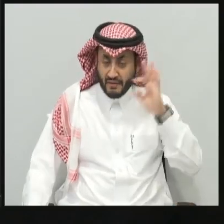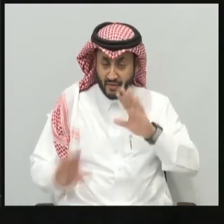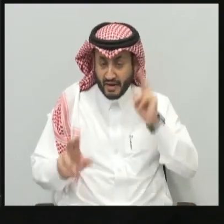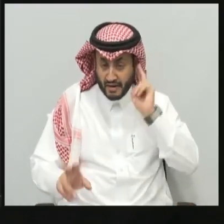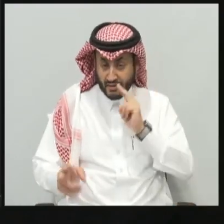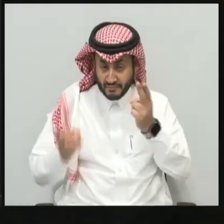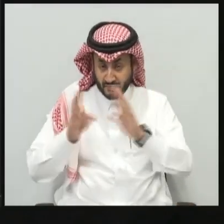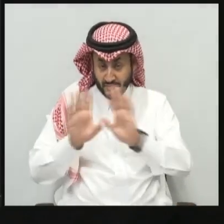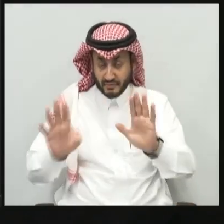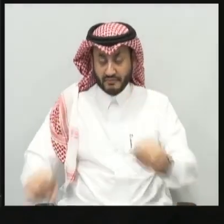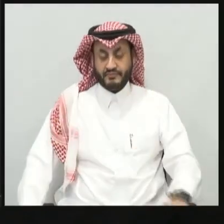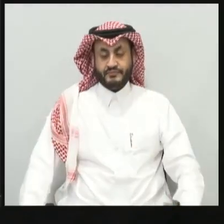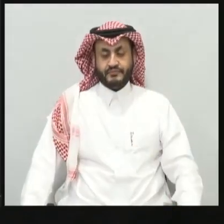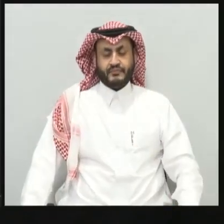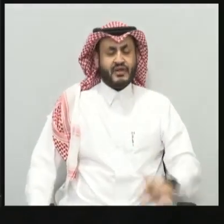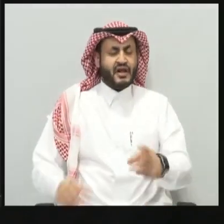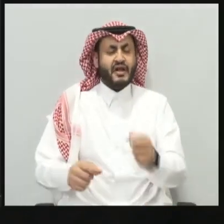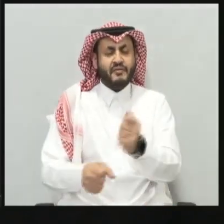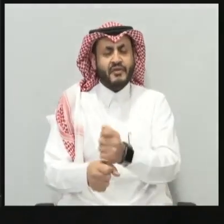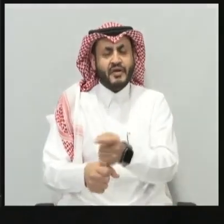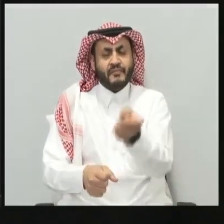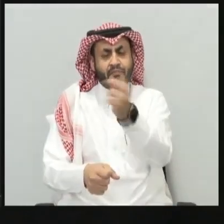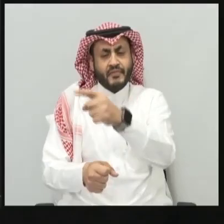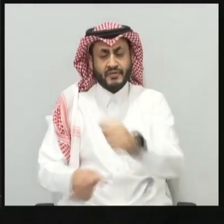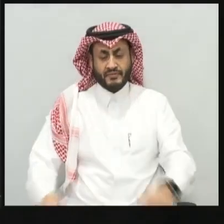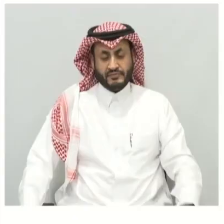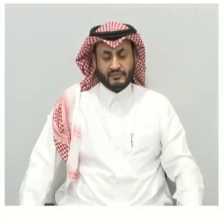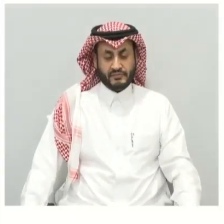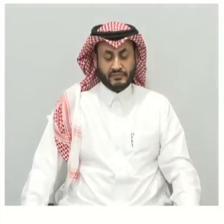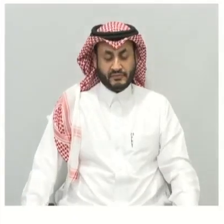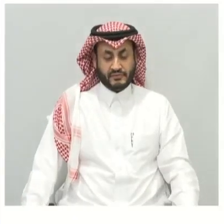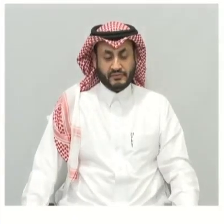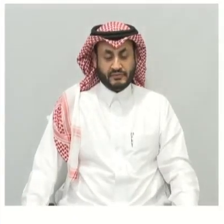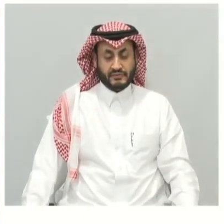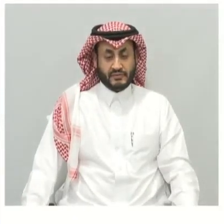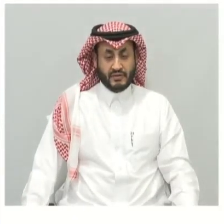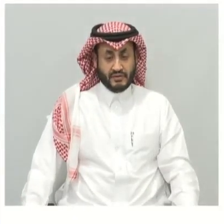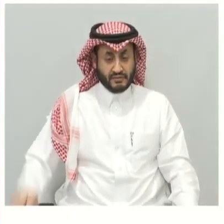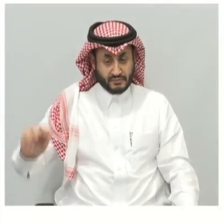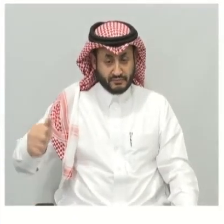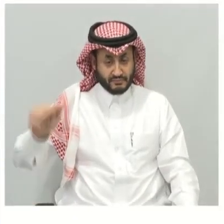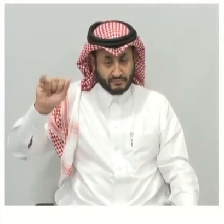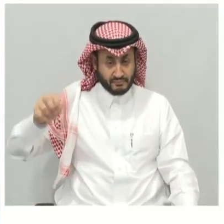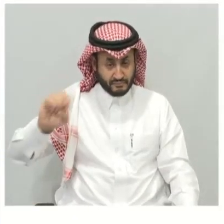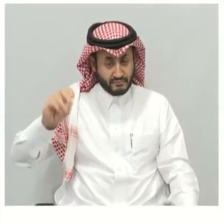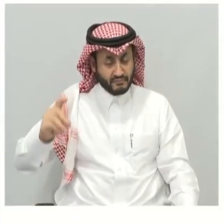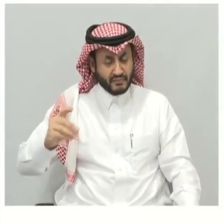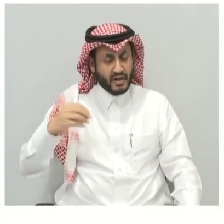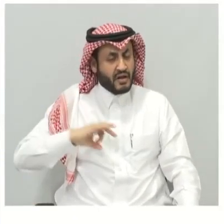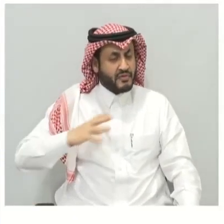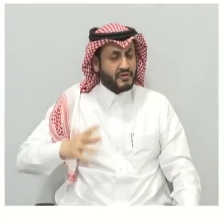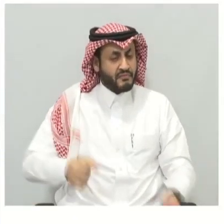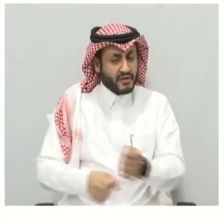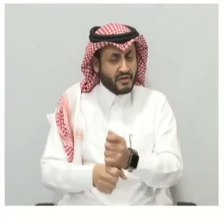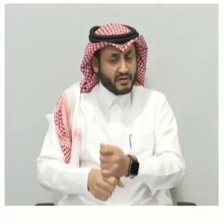and Adnan talking about what do they want to be in the future. So Majid said that I want to be a tennis player and